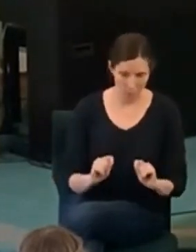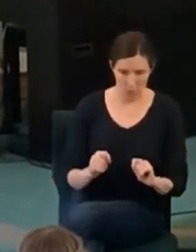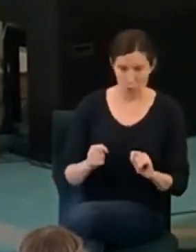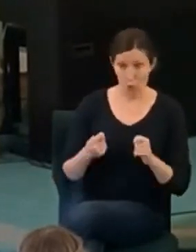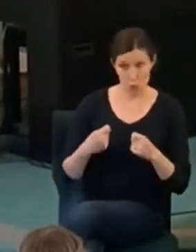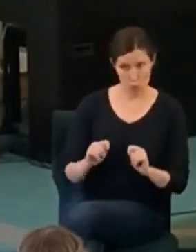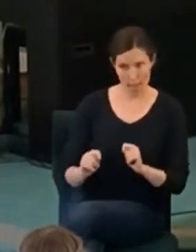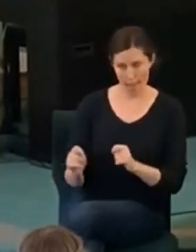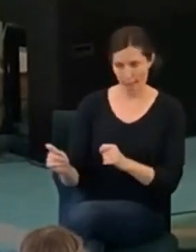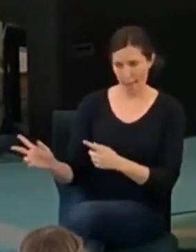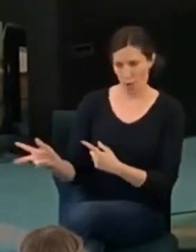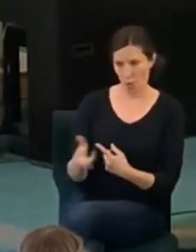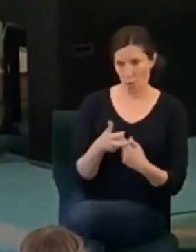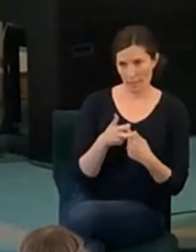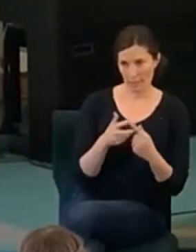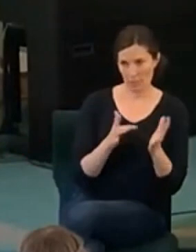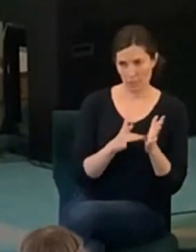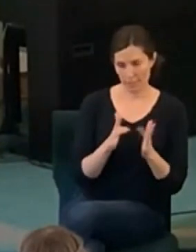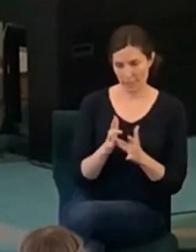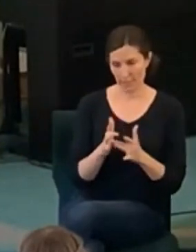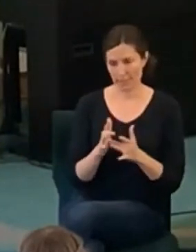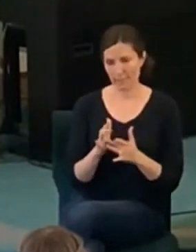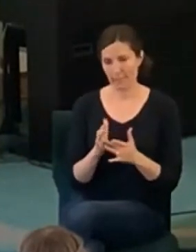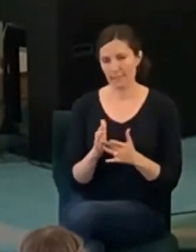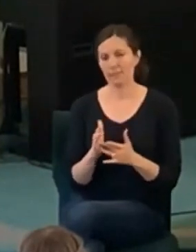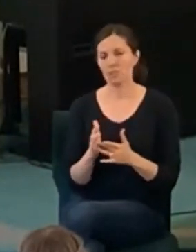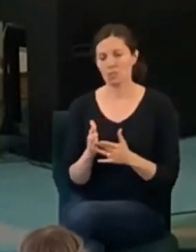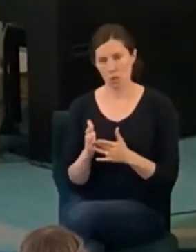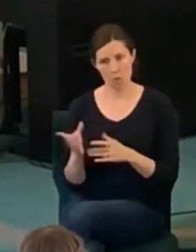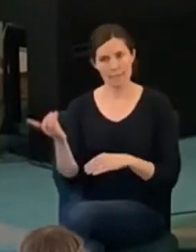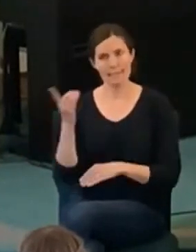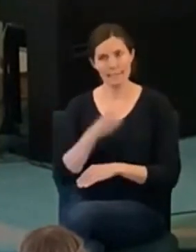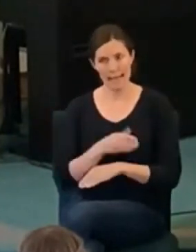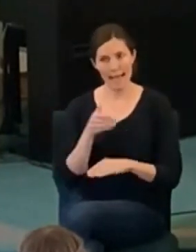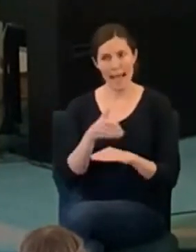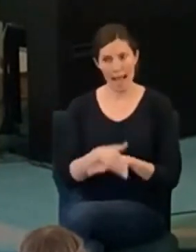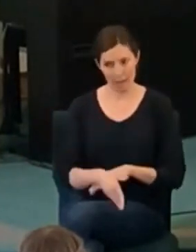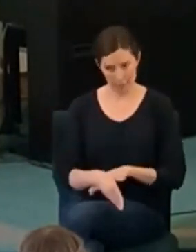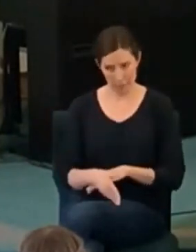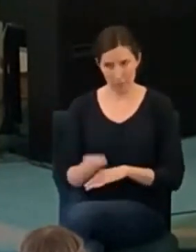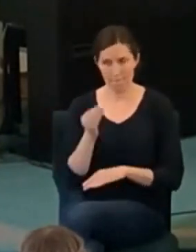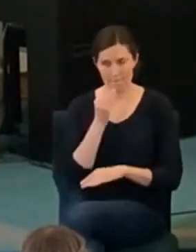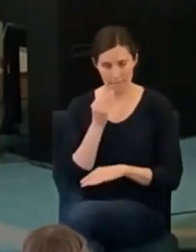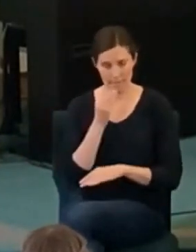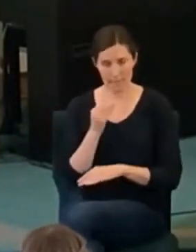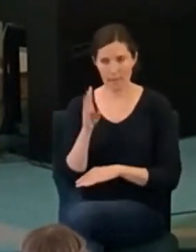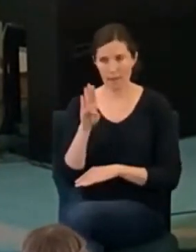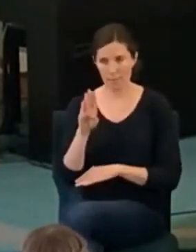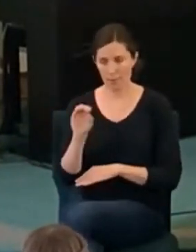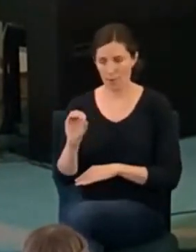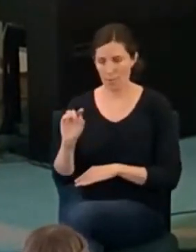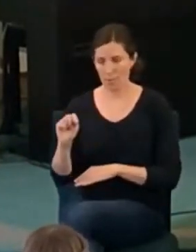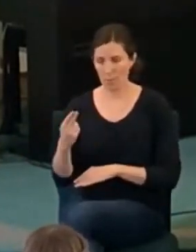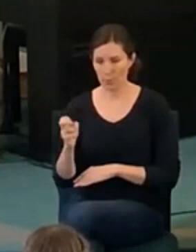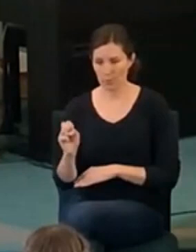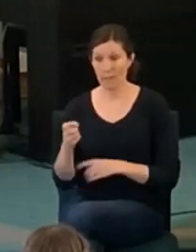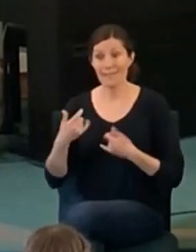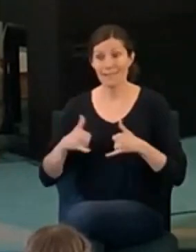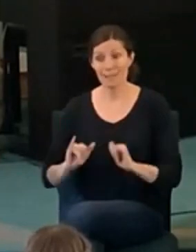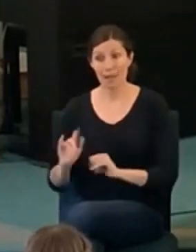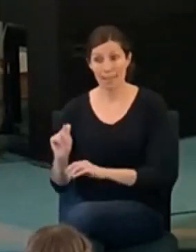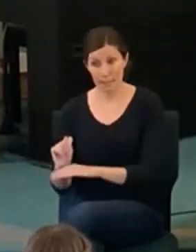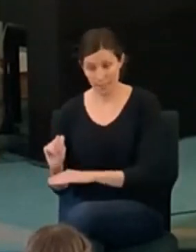those officers come back without Jesus. And we're about to read the officers, the Pharisees